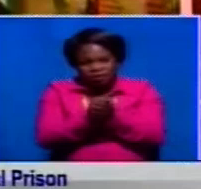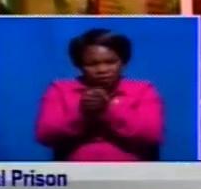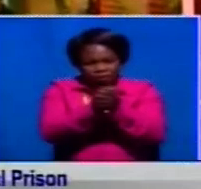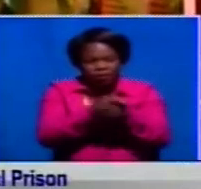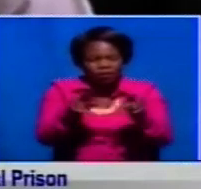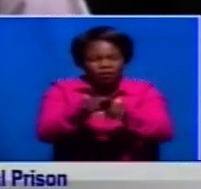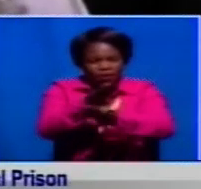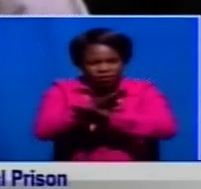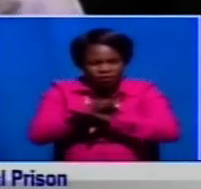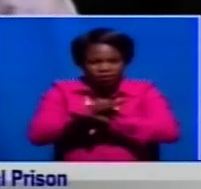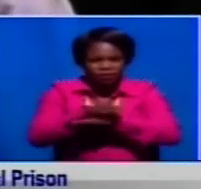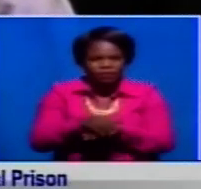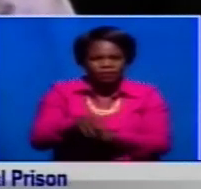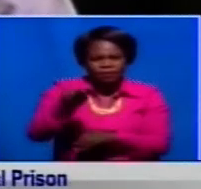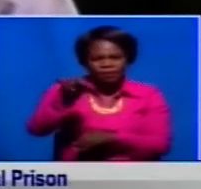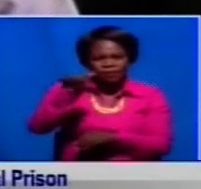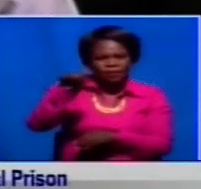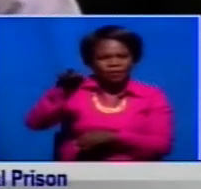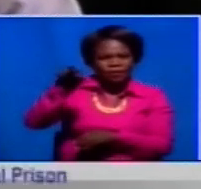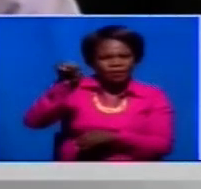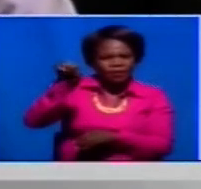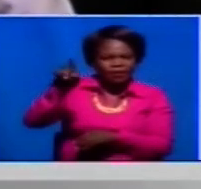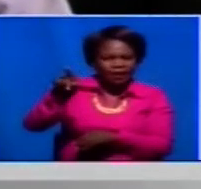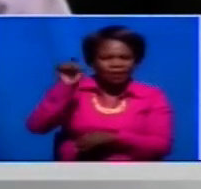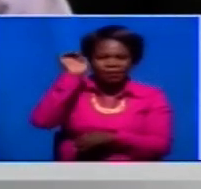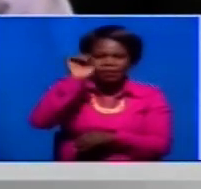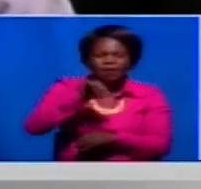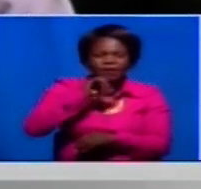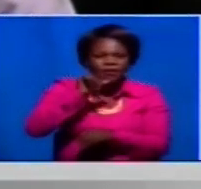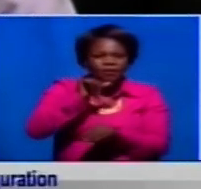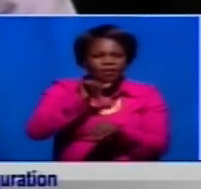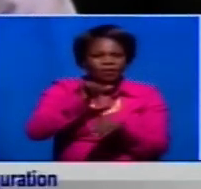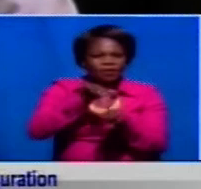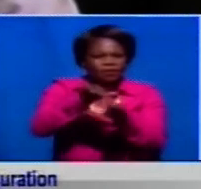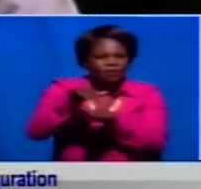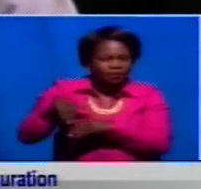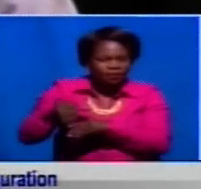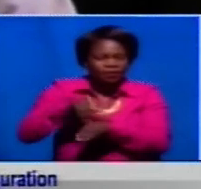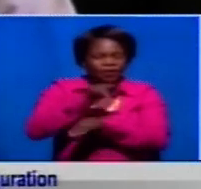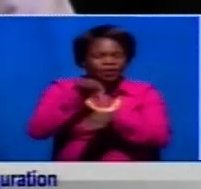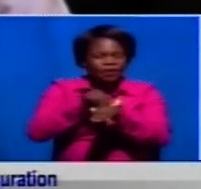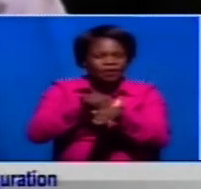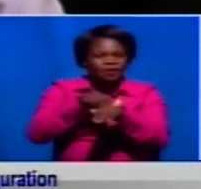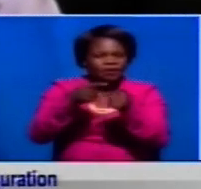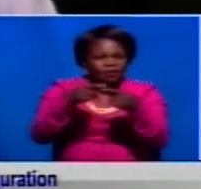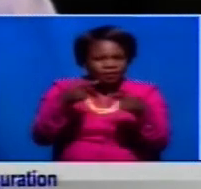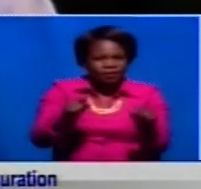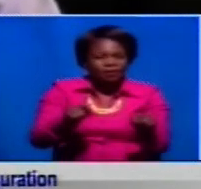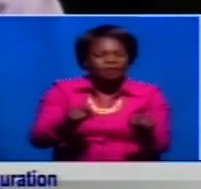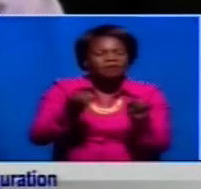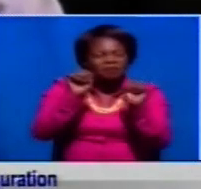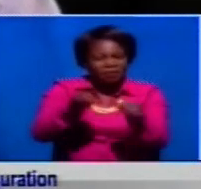need to do. NAREP doesn't boycott national events, and I confirm that we are going